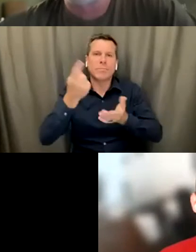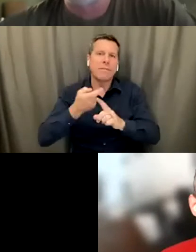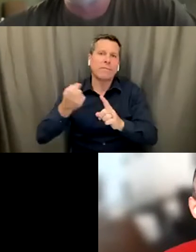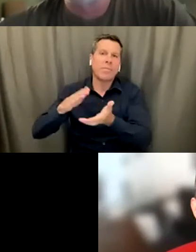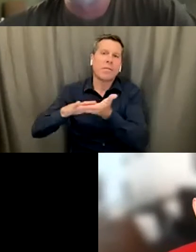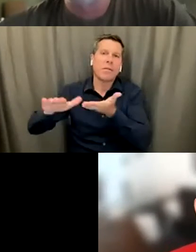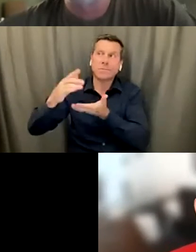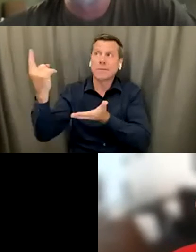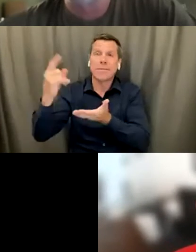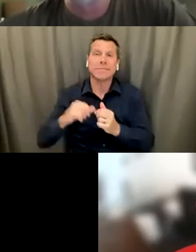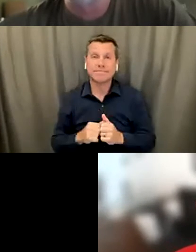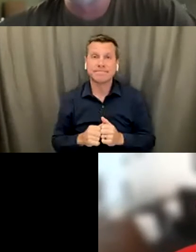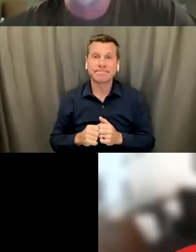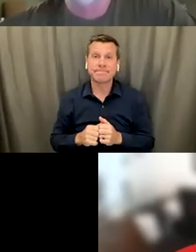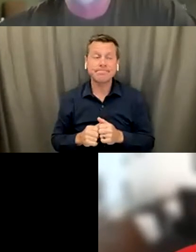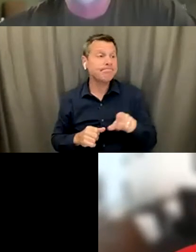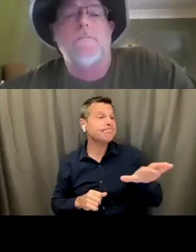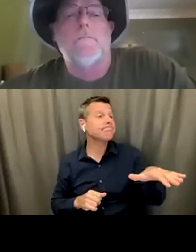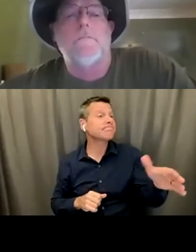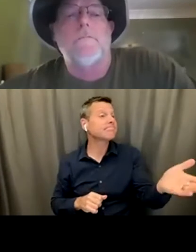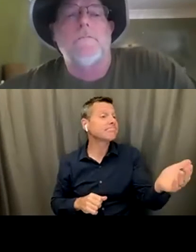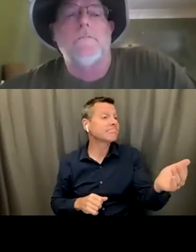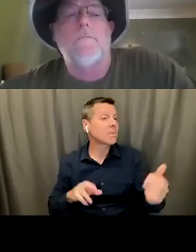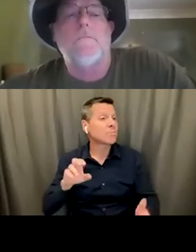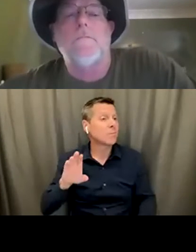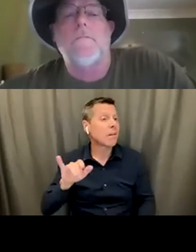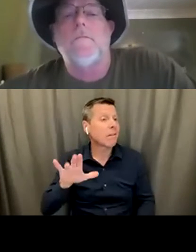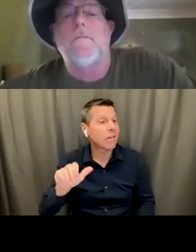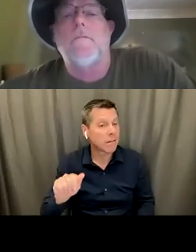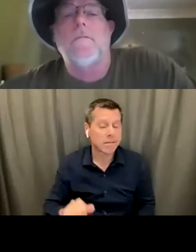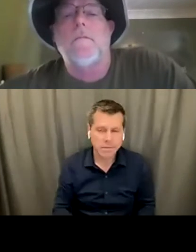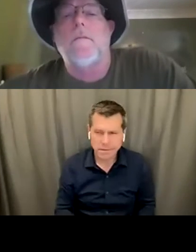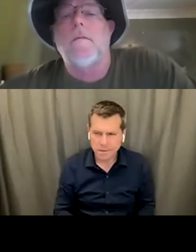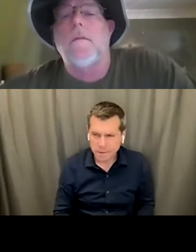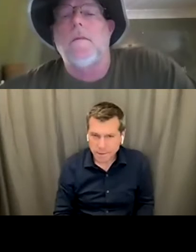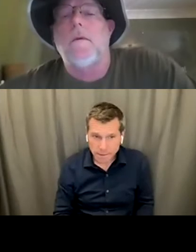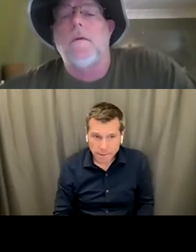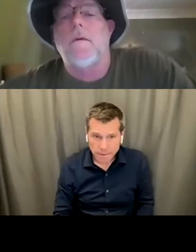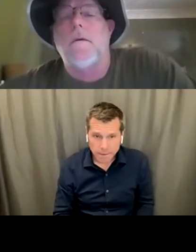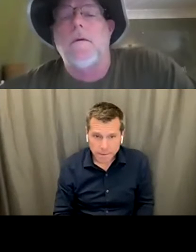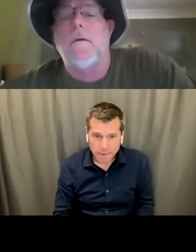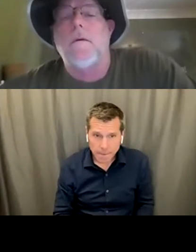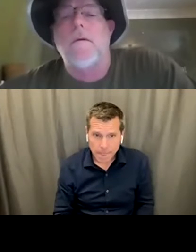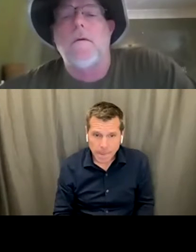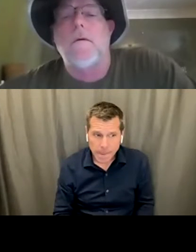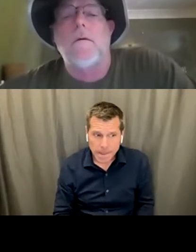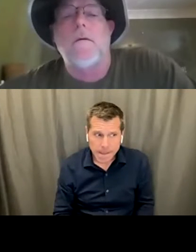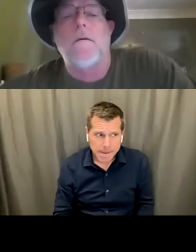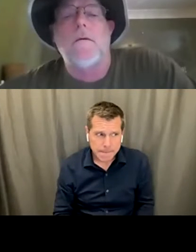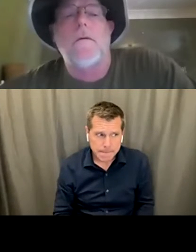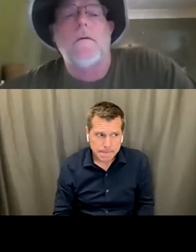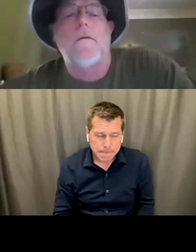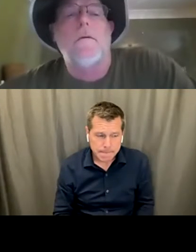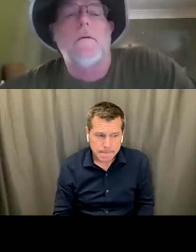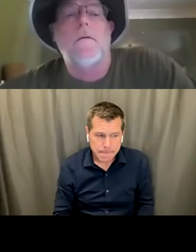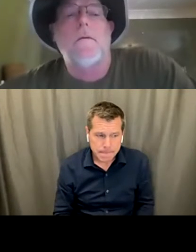any questions from the room? Yeah, Rebecca. Yeah, so our team going to ask this question, but I feel like